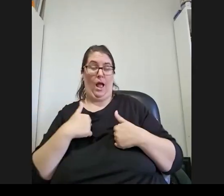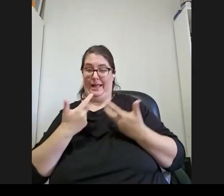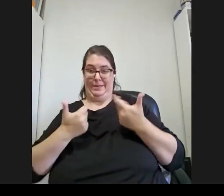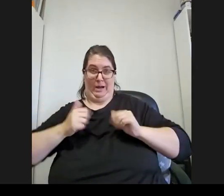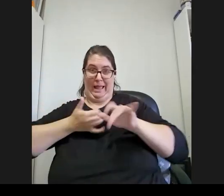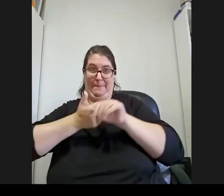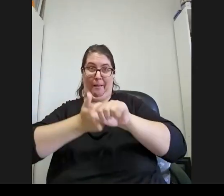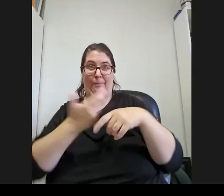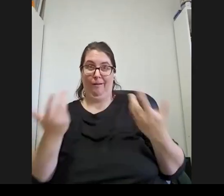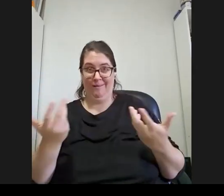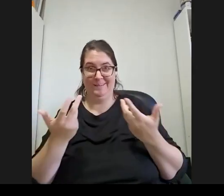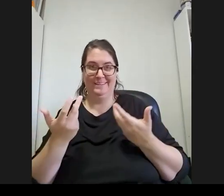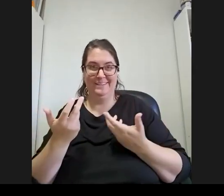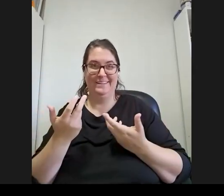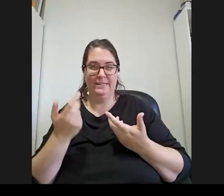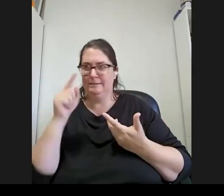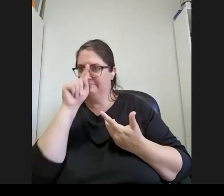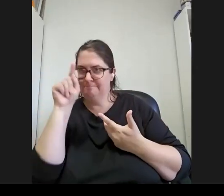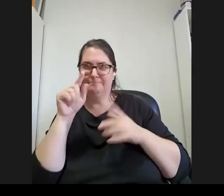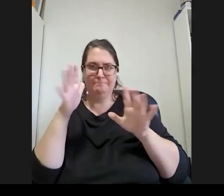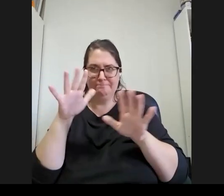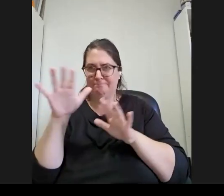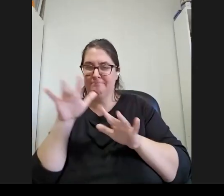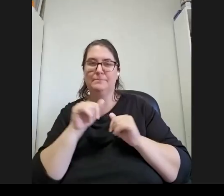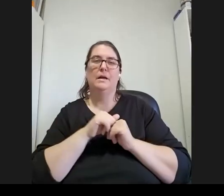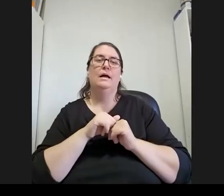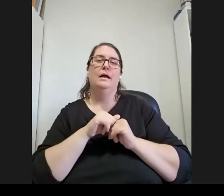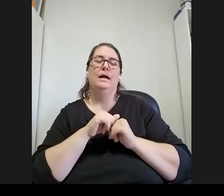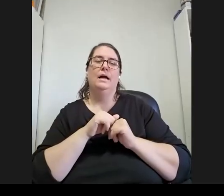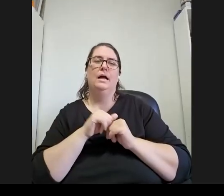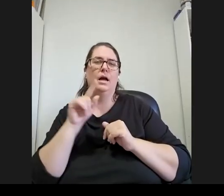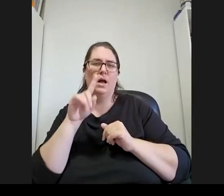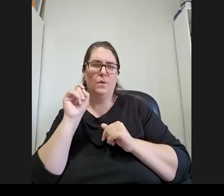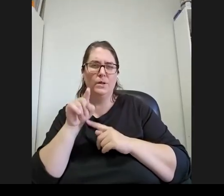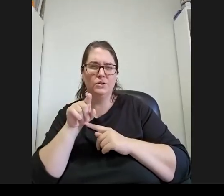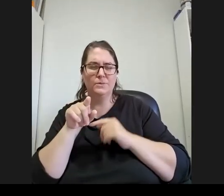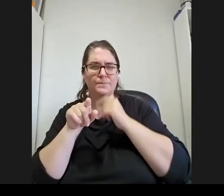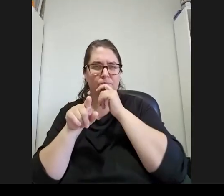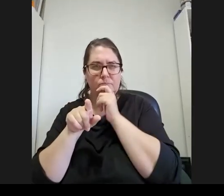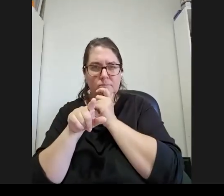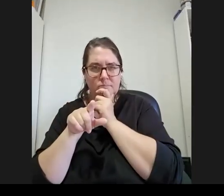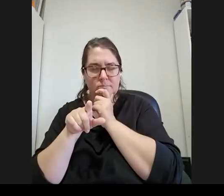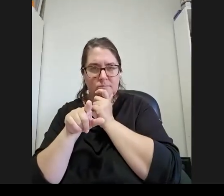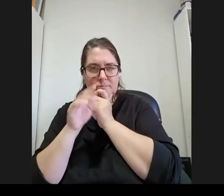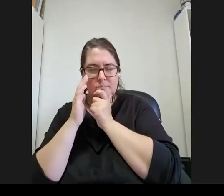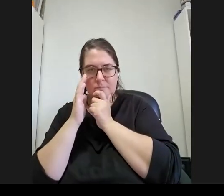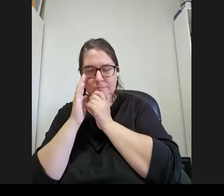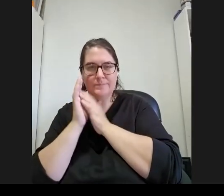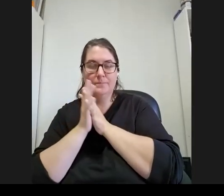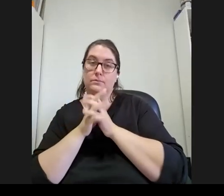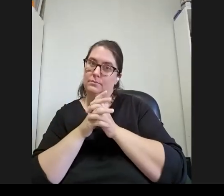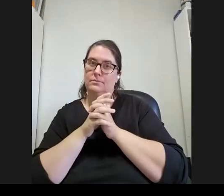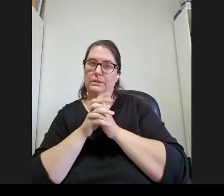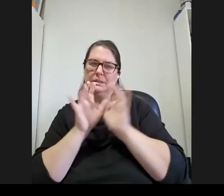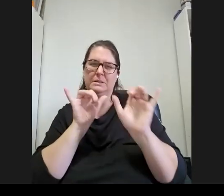going through some of the questions. There's another question here about, there were actually a couple